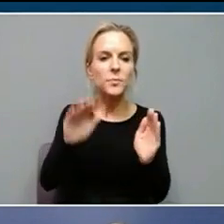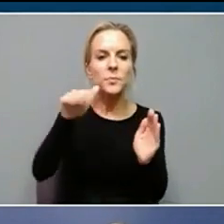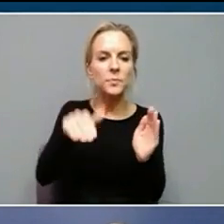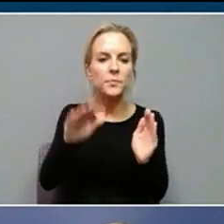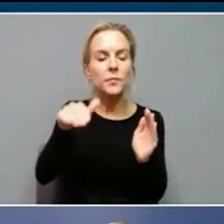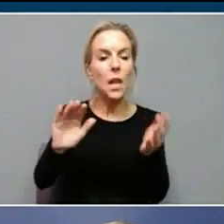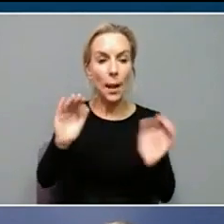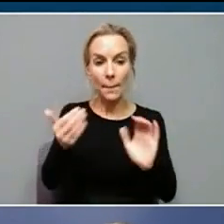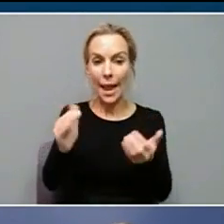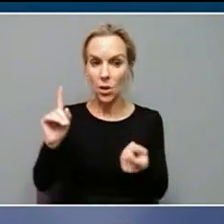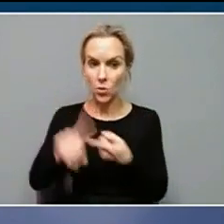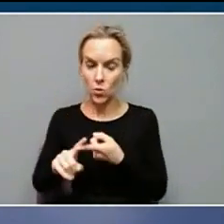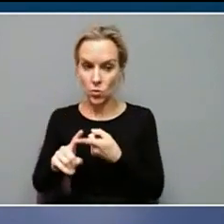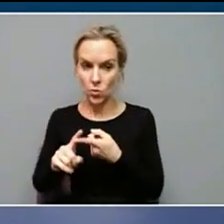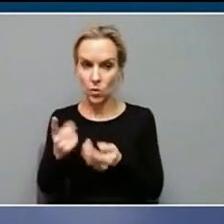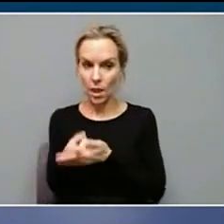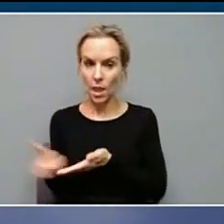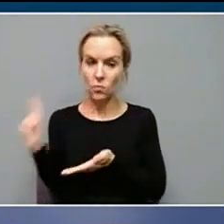to last week,